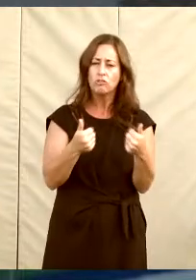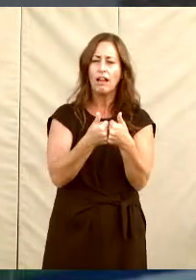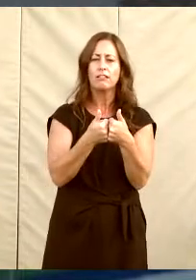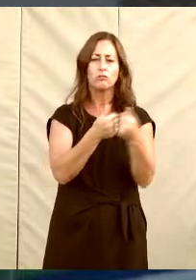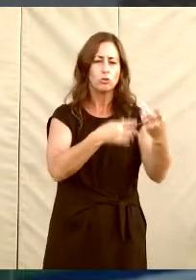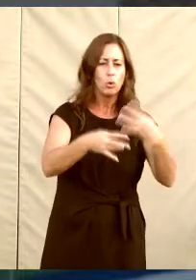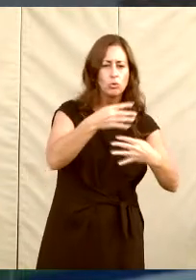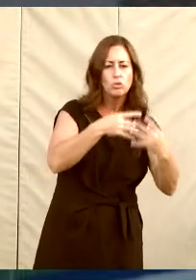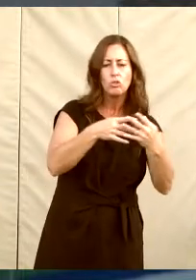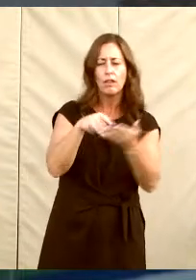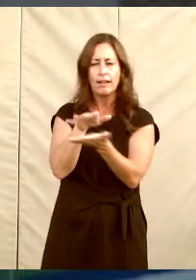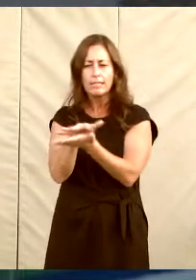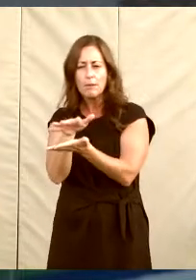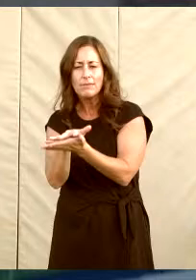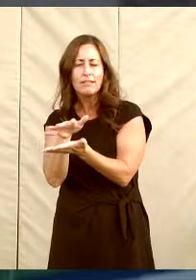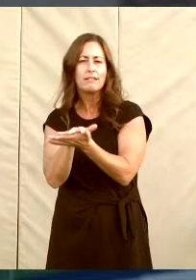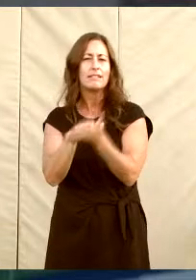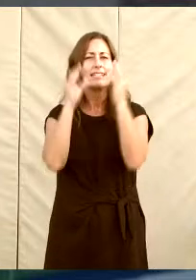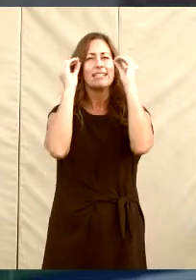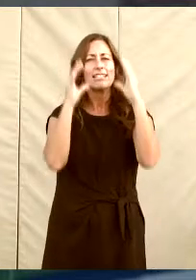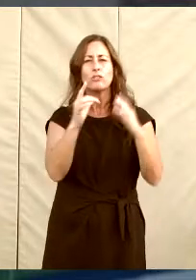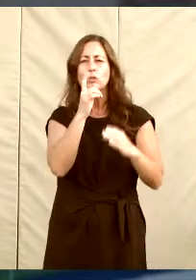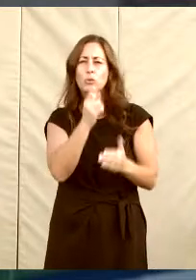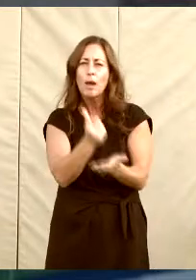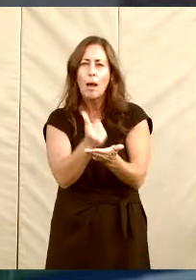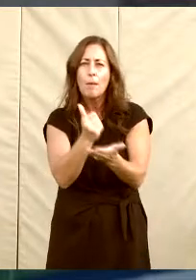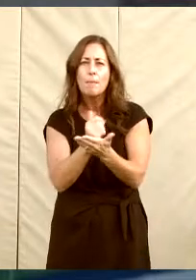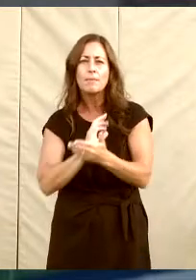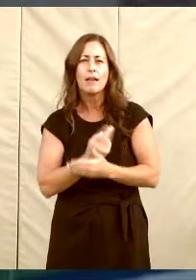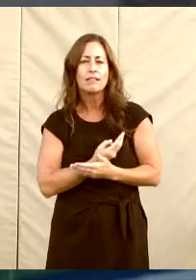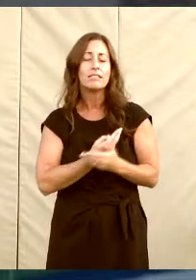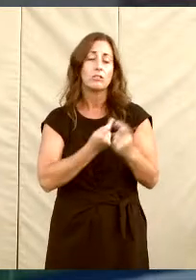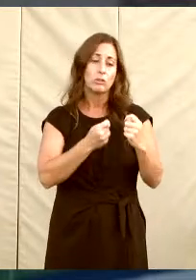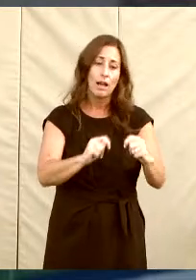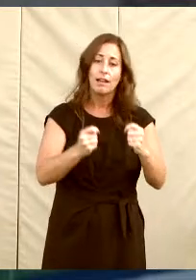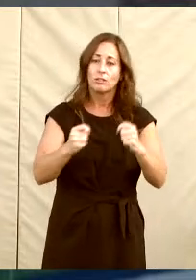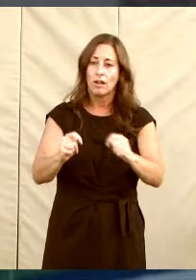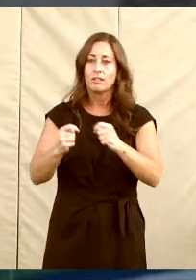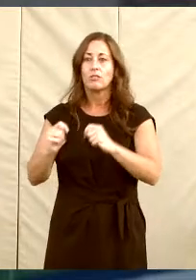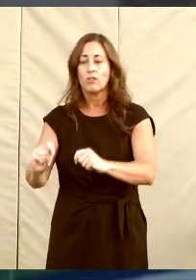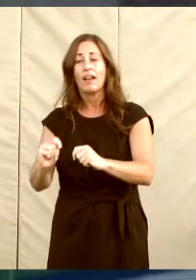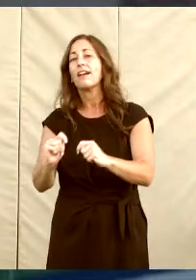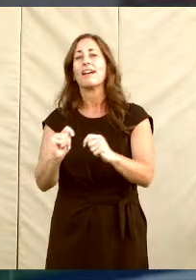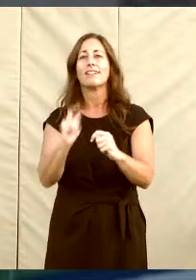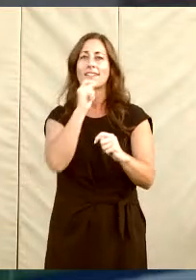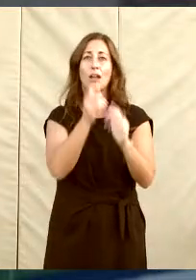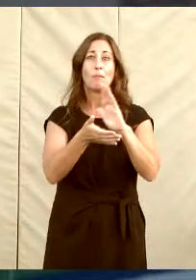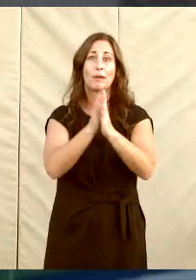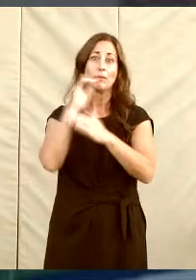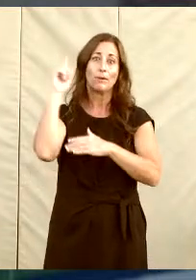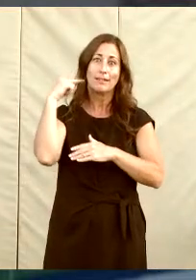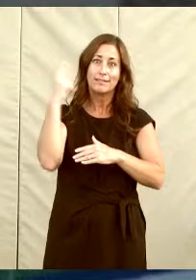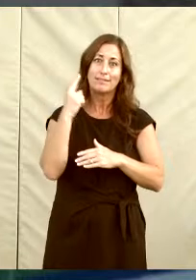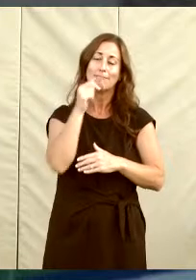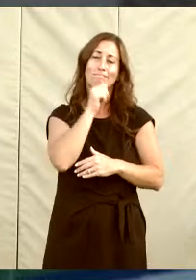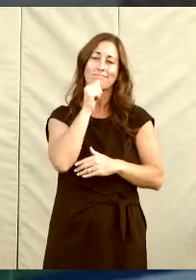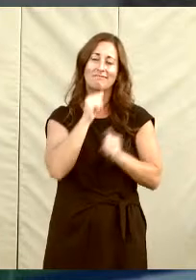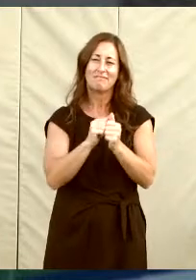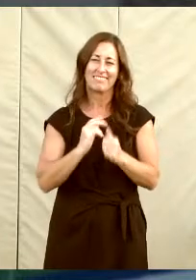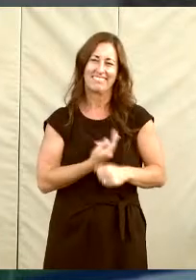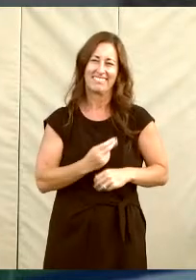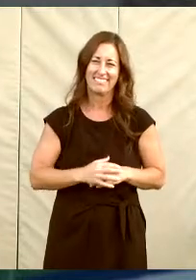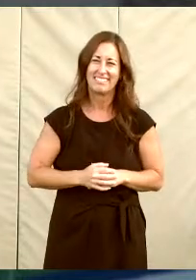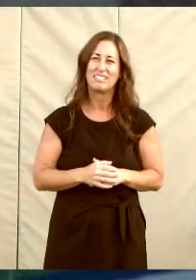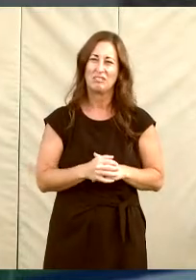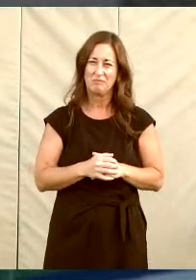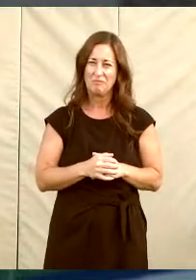academically, and the teachers who helped us, always trying their best not to go crazy putting up with us. Remember the countless